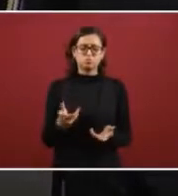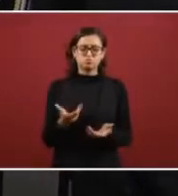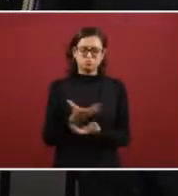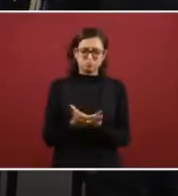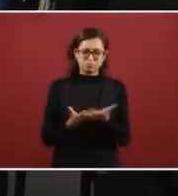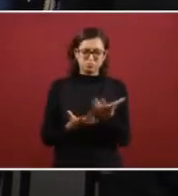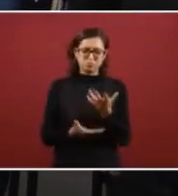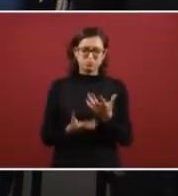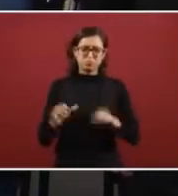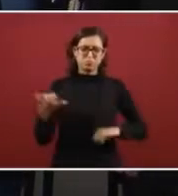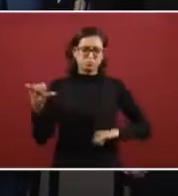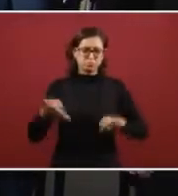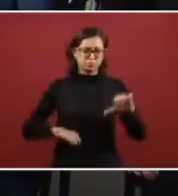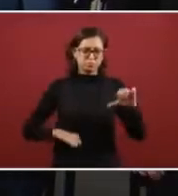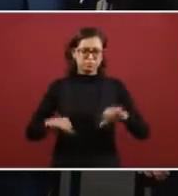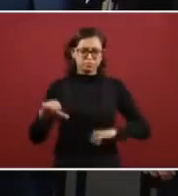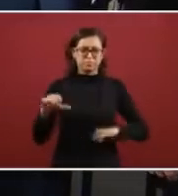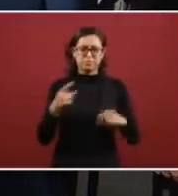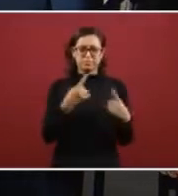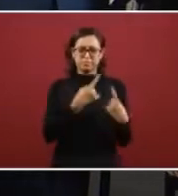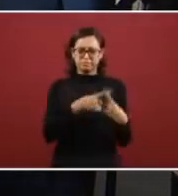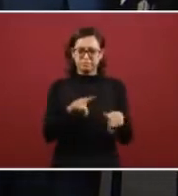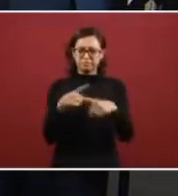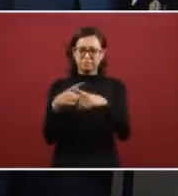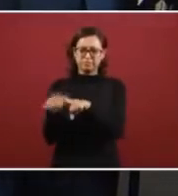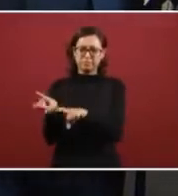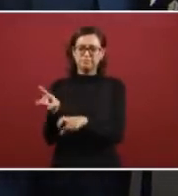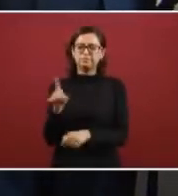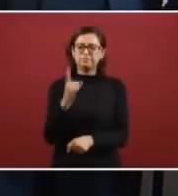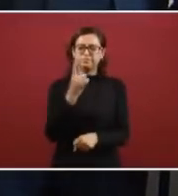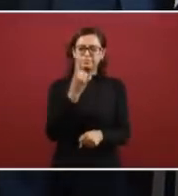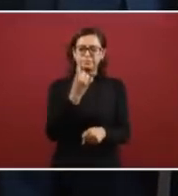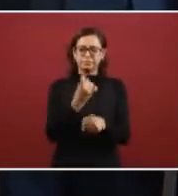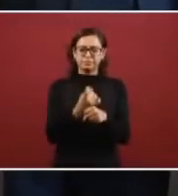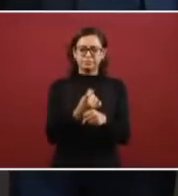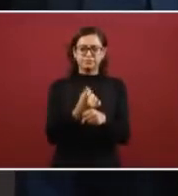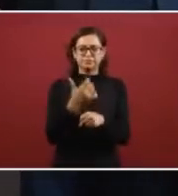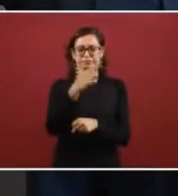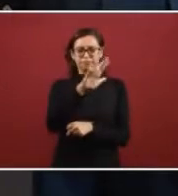will be taking forth, first of all, in the